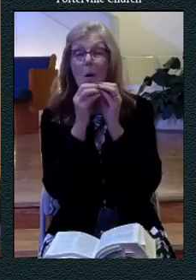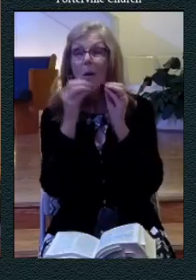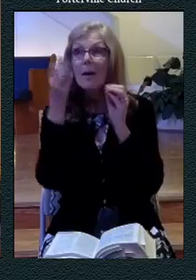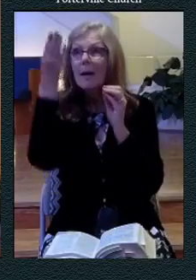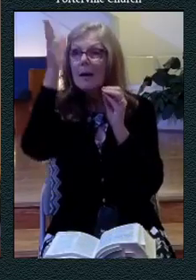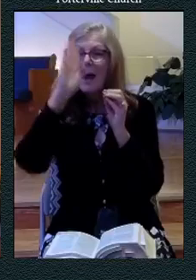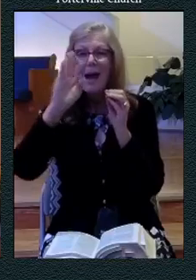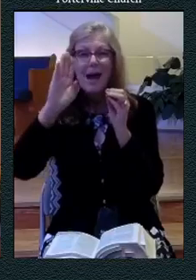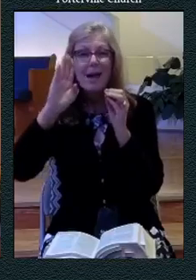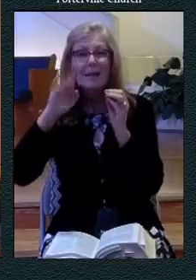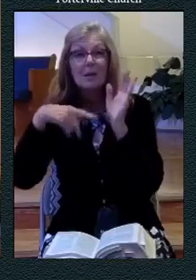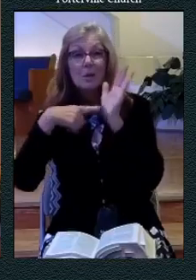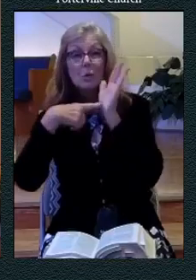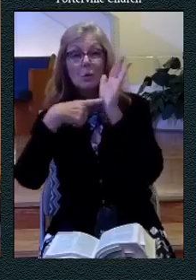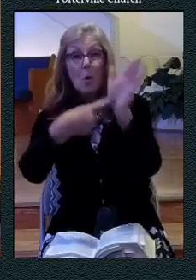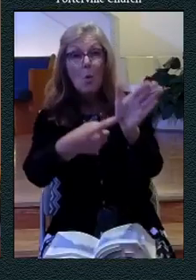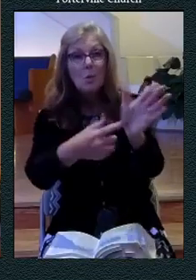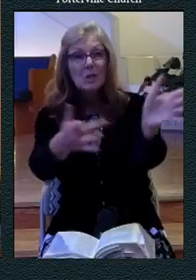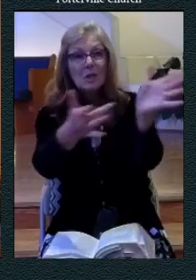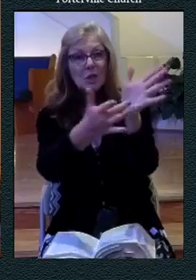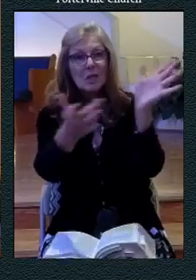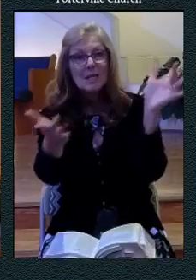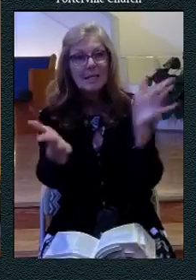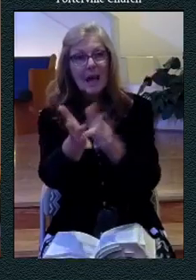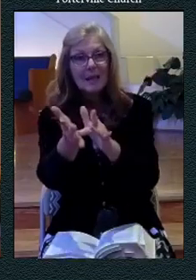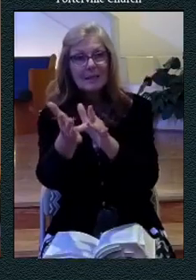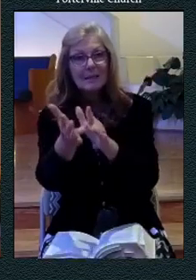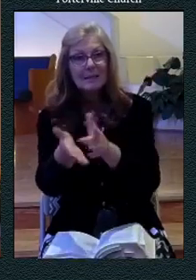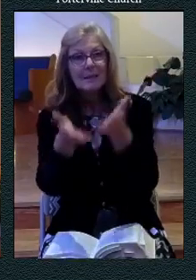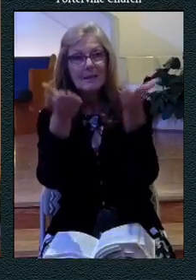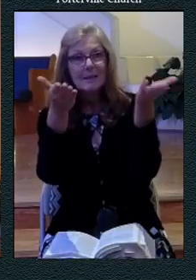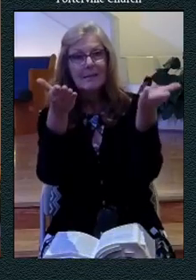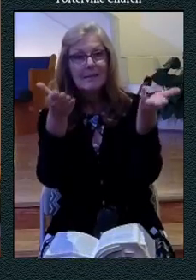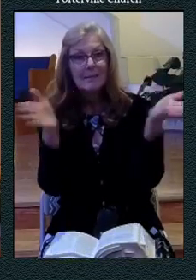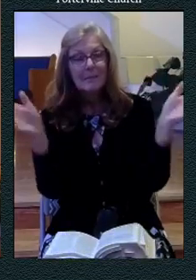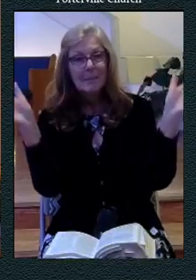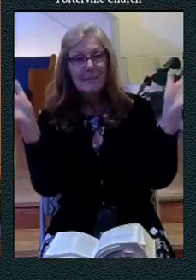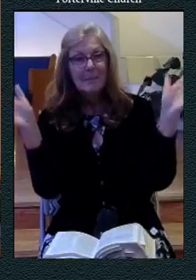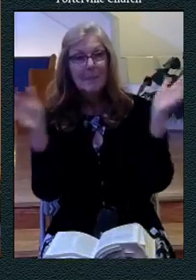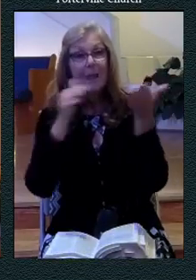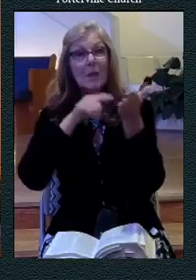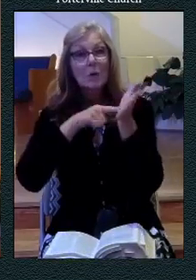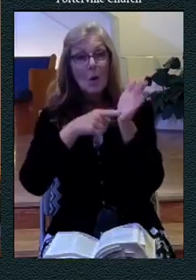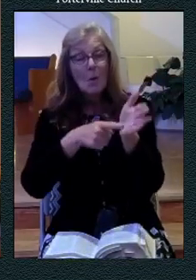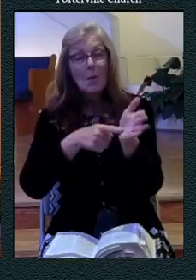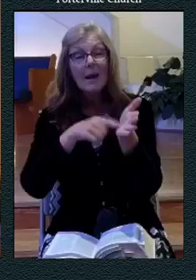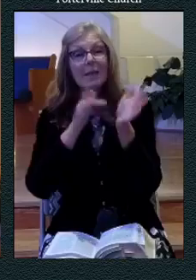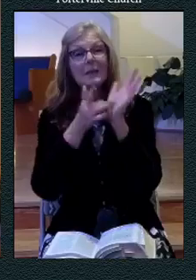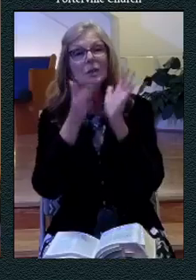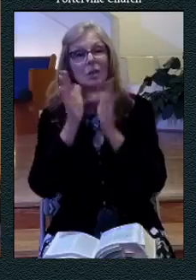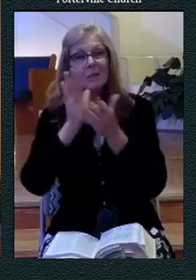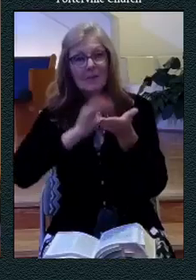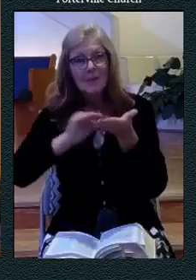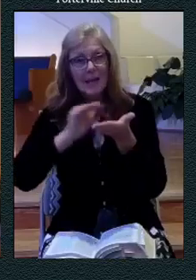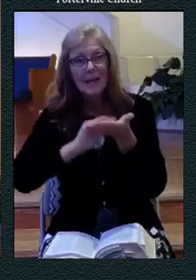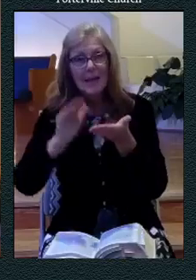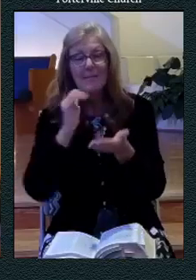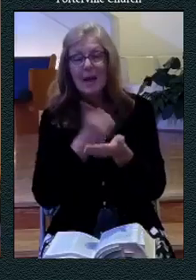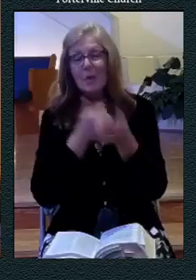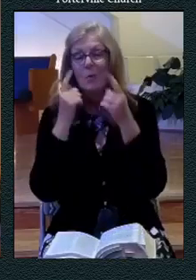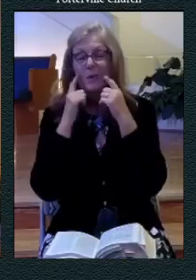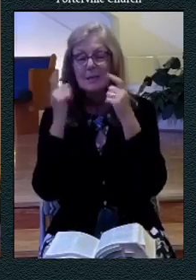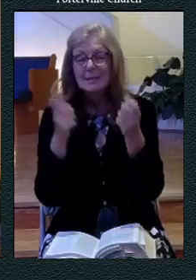God displayed Jesus publicly as a propitiation in his blood through faith. This was